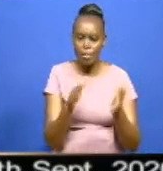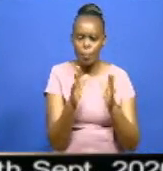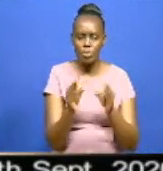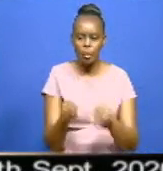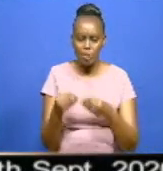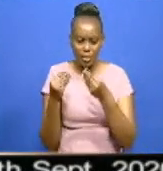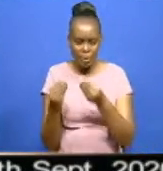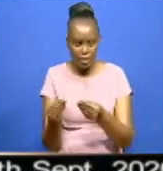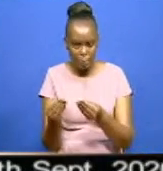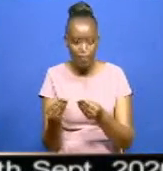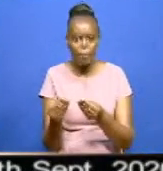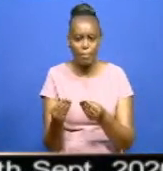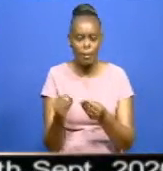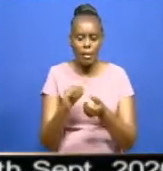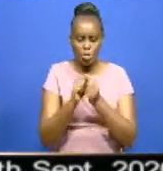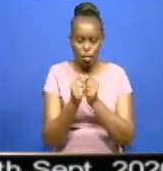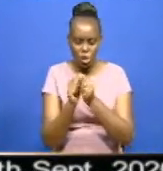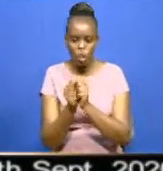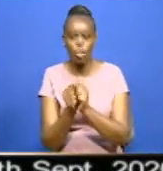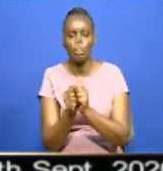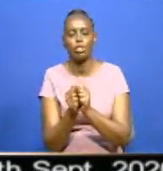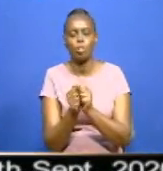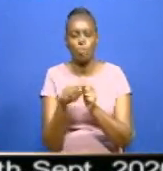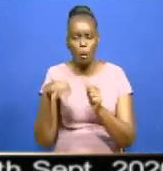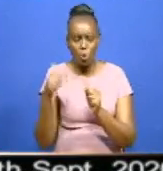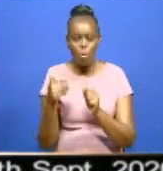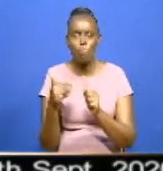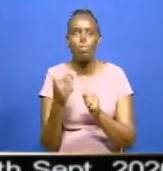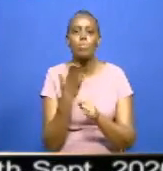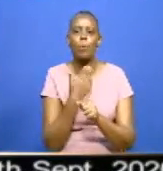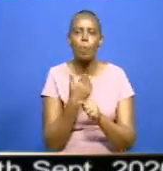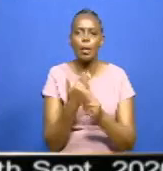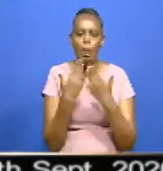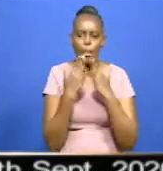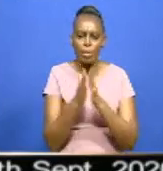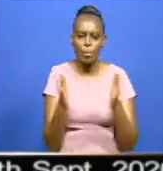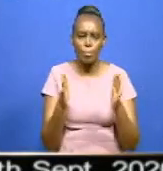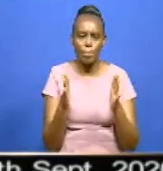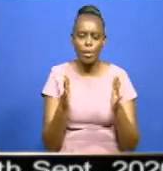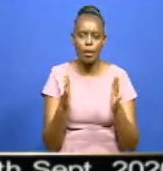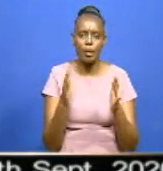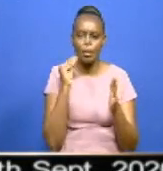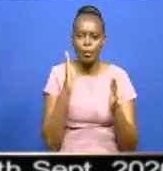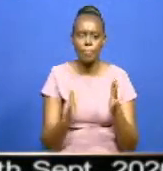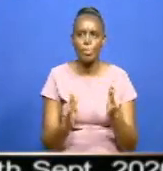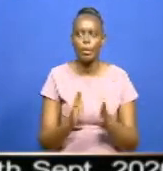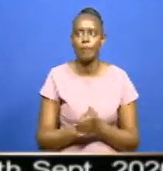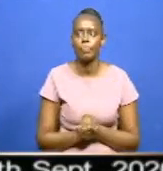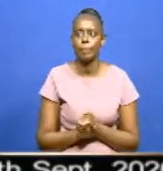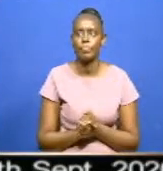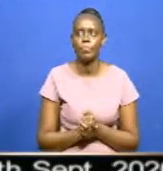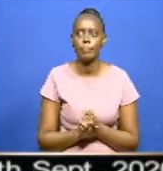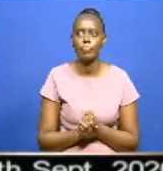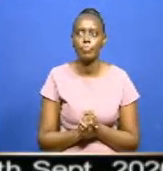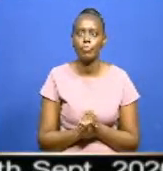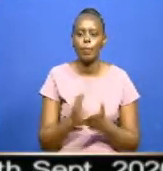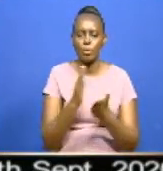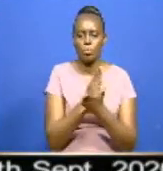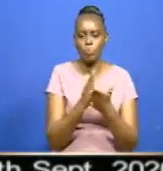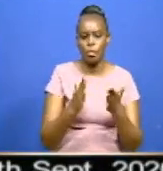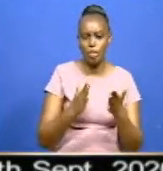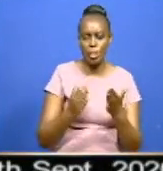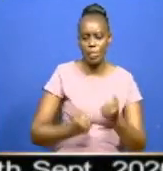opportunity, we'll see the change that we have been always yearning for. Thank you very much for according me this opportunity, Mr. Speaker, to share